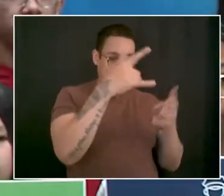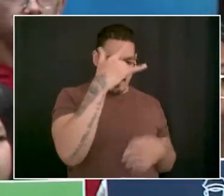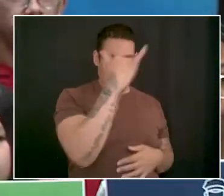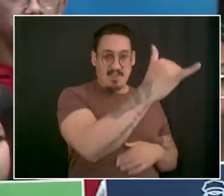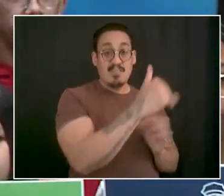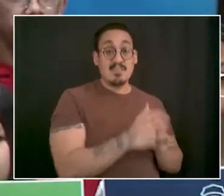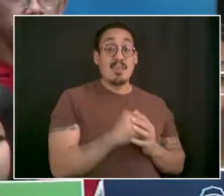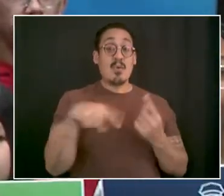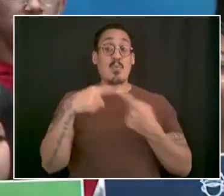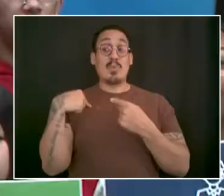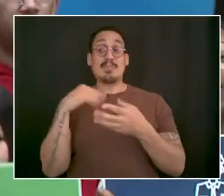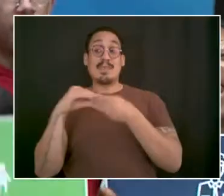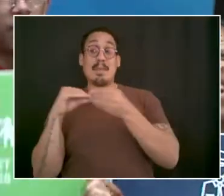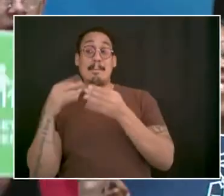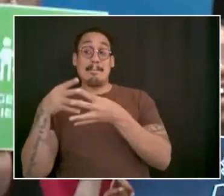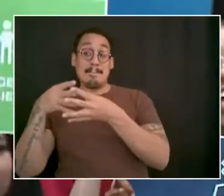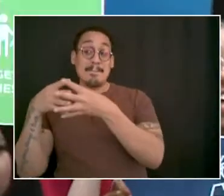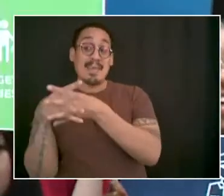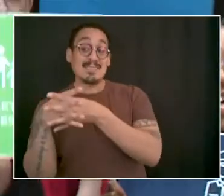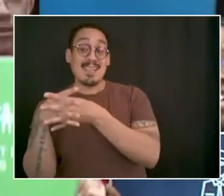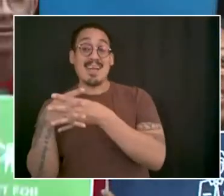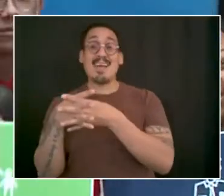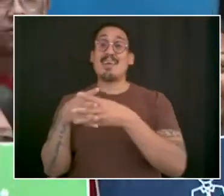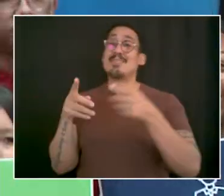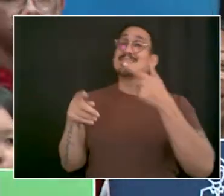say baseline, you say?